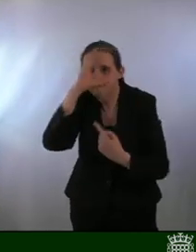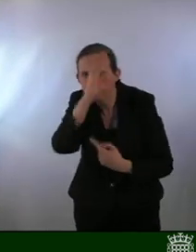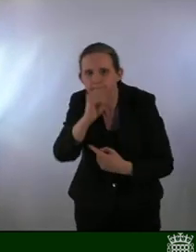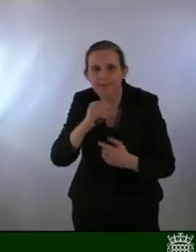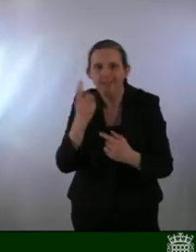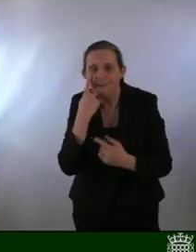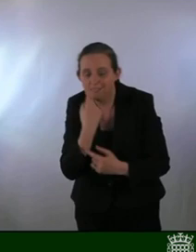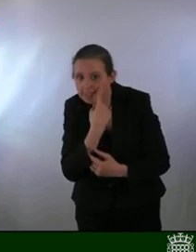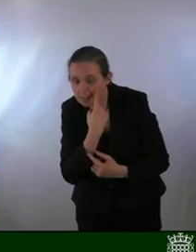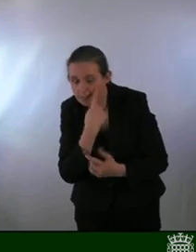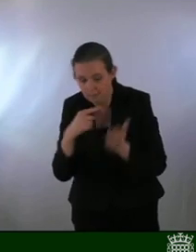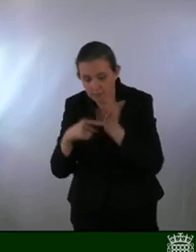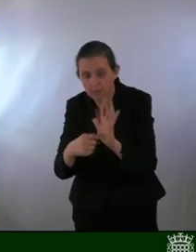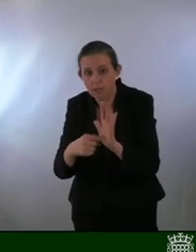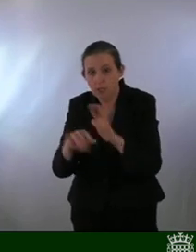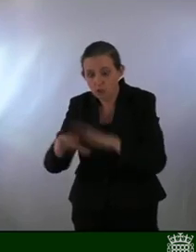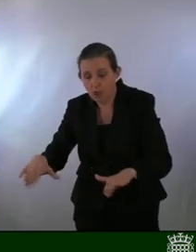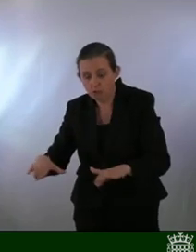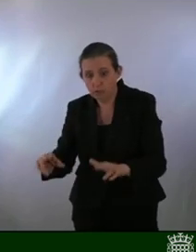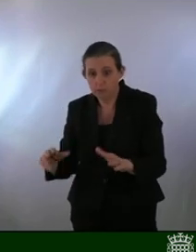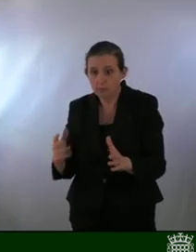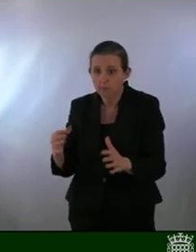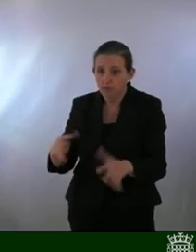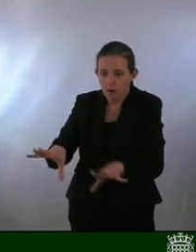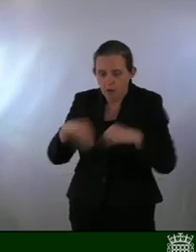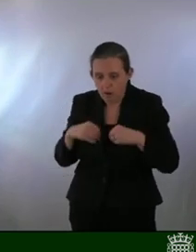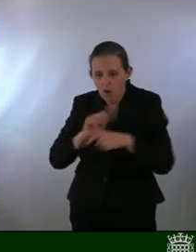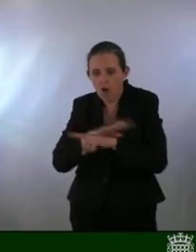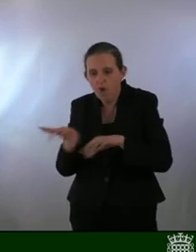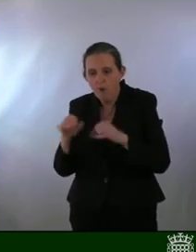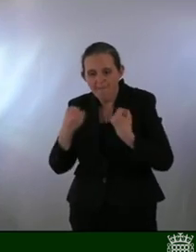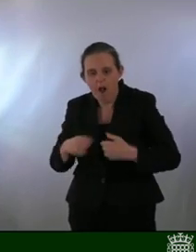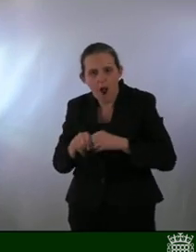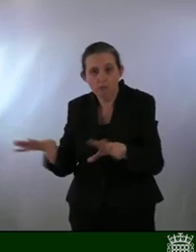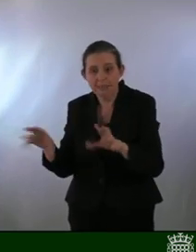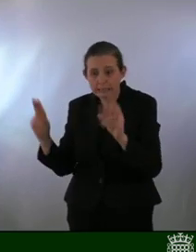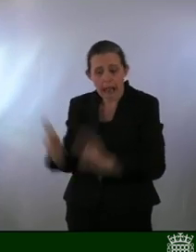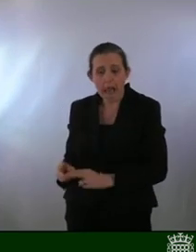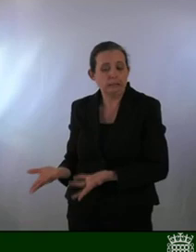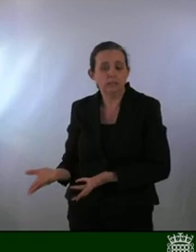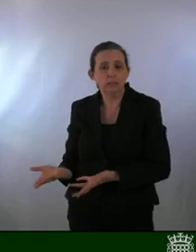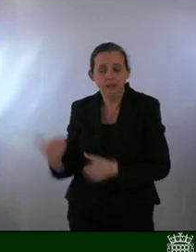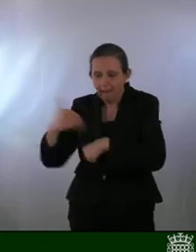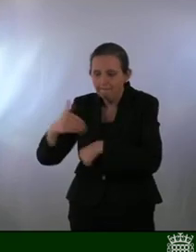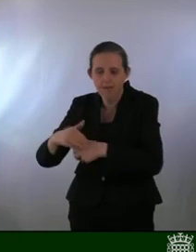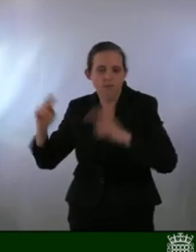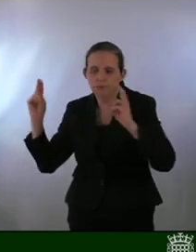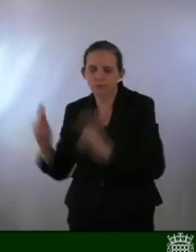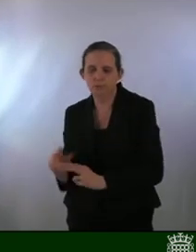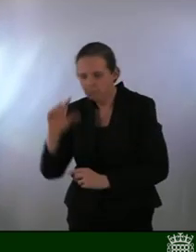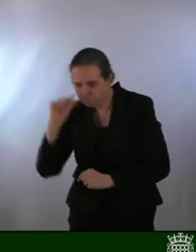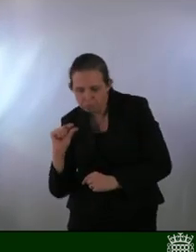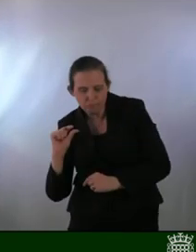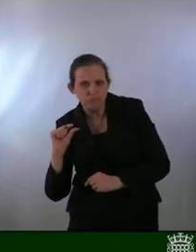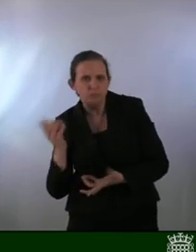badly affected by this virus, it is important to take that into account. And also